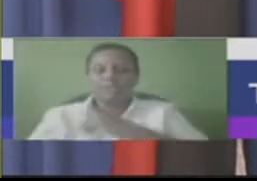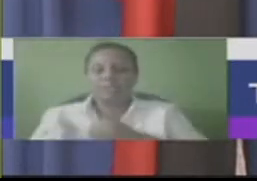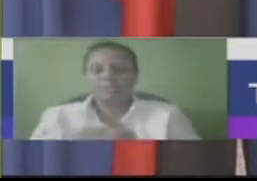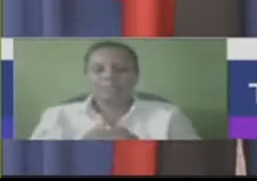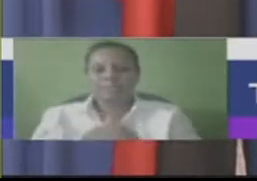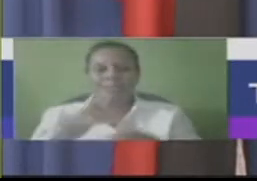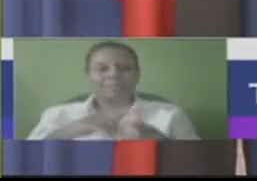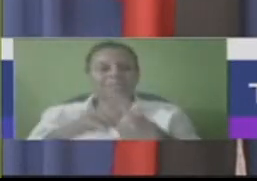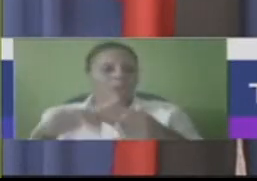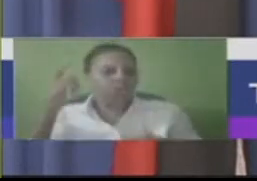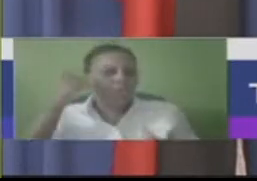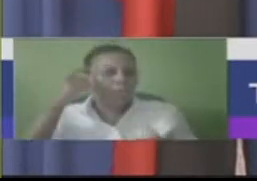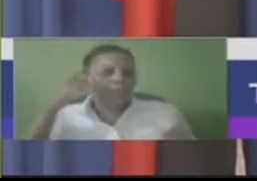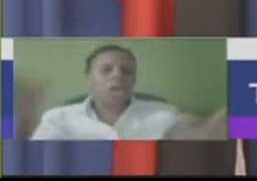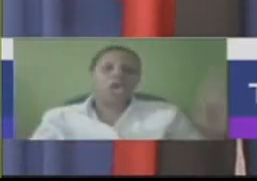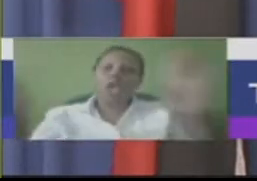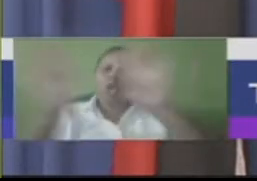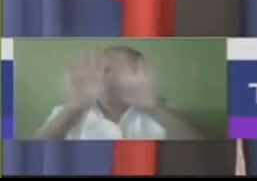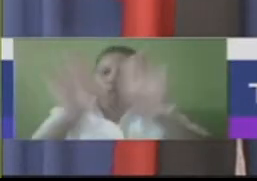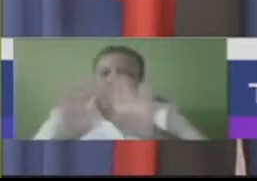comers. So if